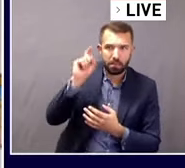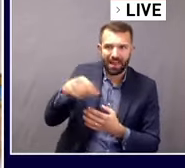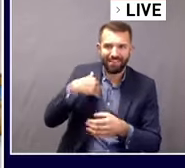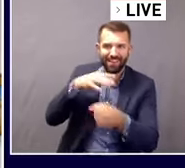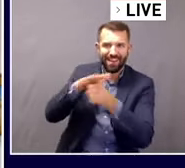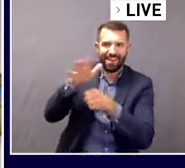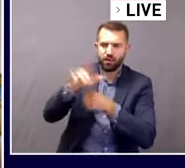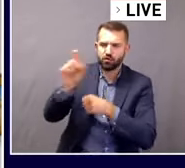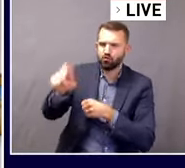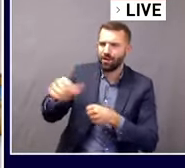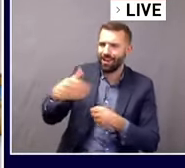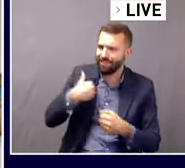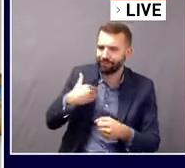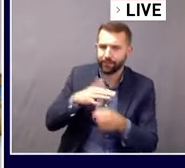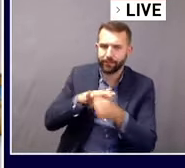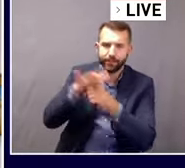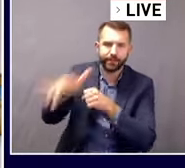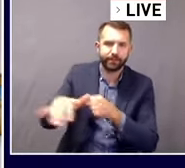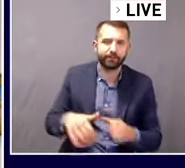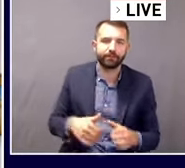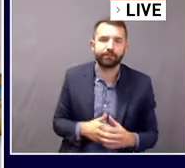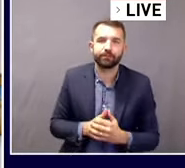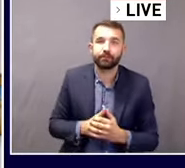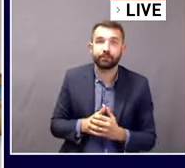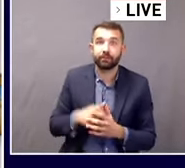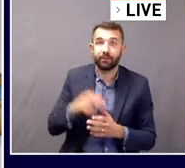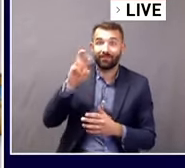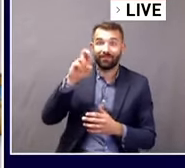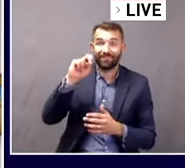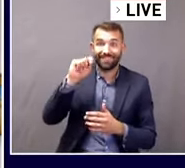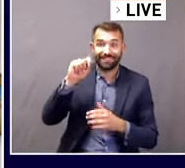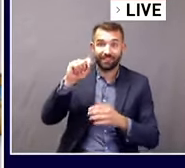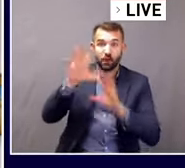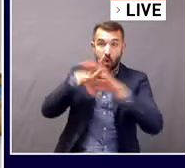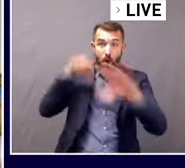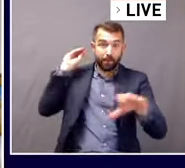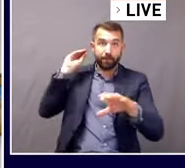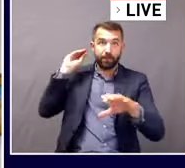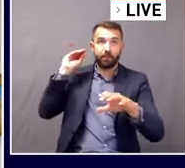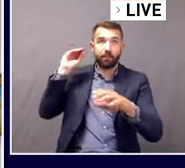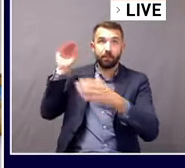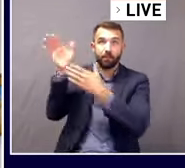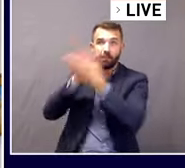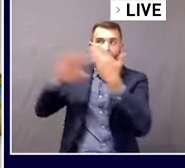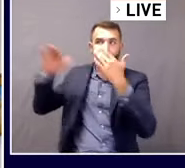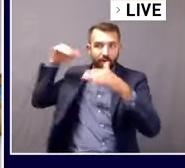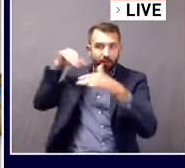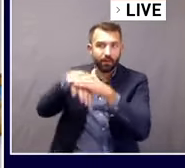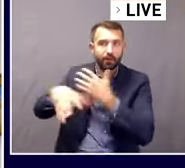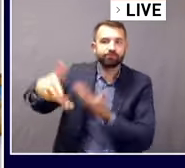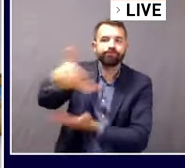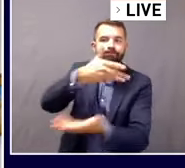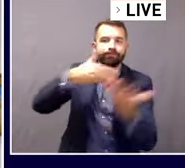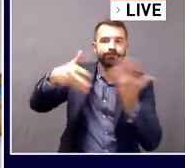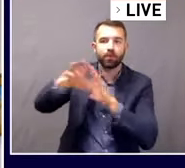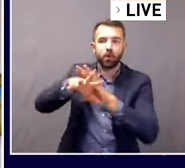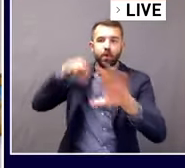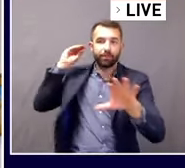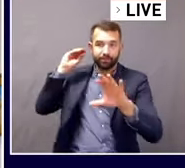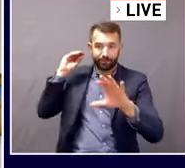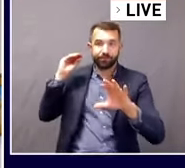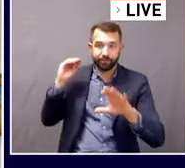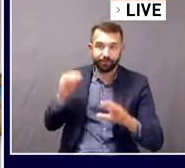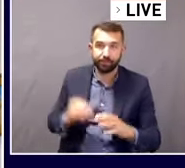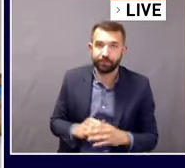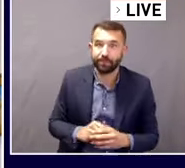another, ventilation plus filtration, are both essential elements that we're just now starting to better characterize as